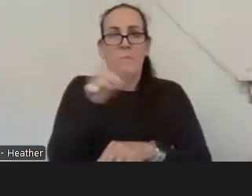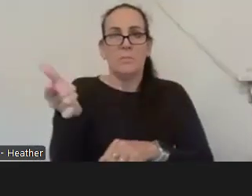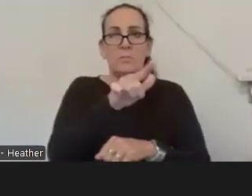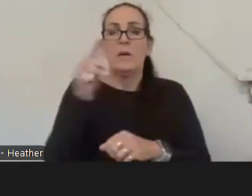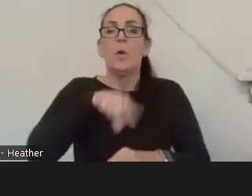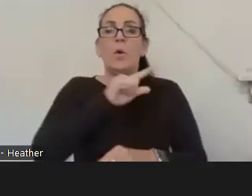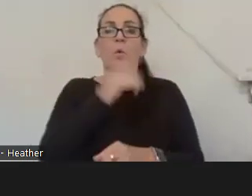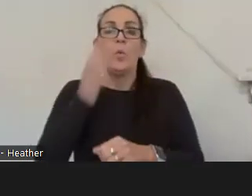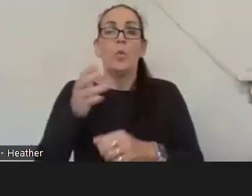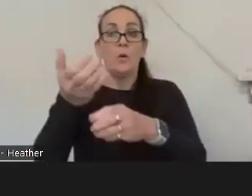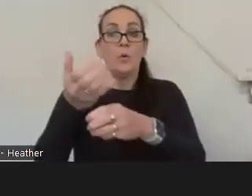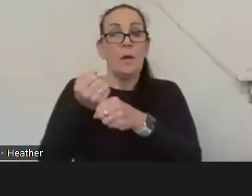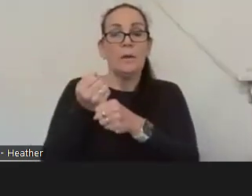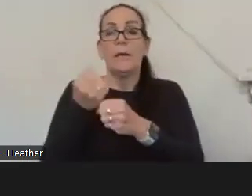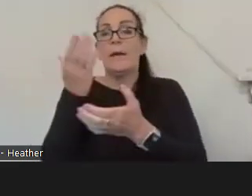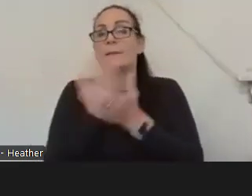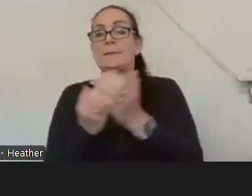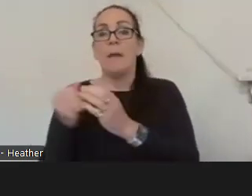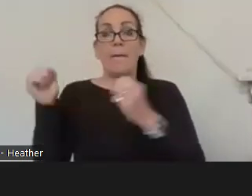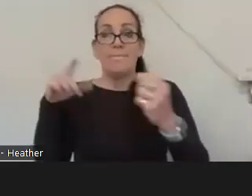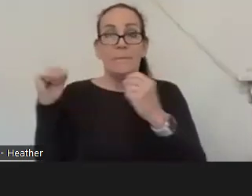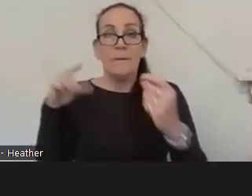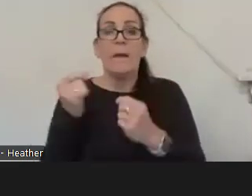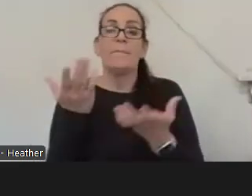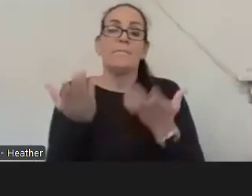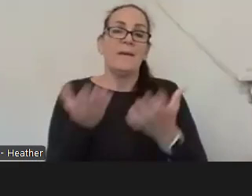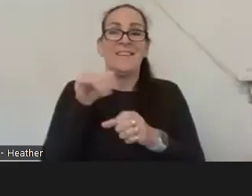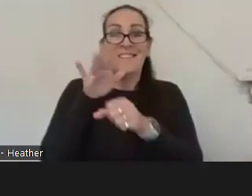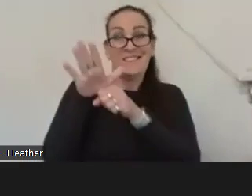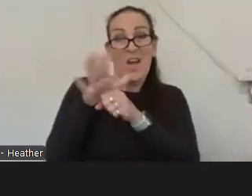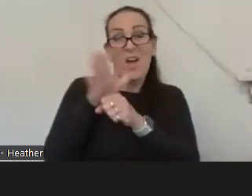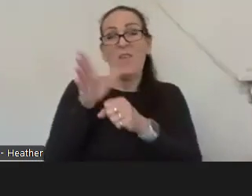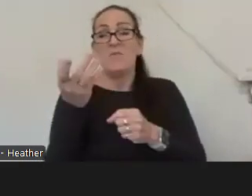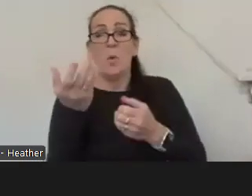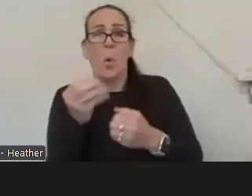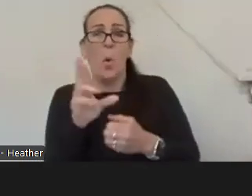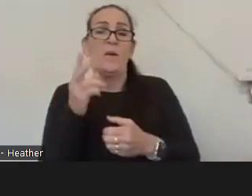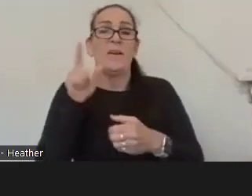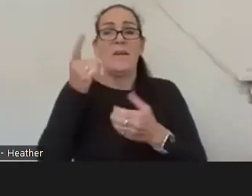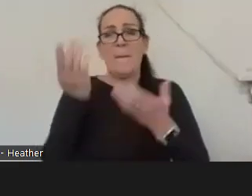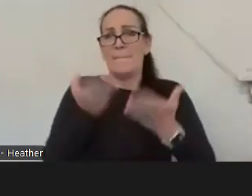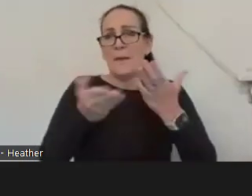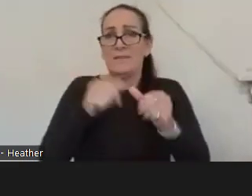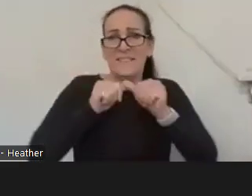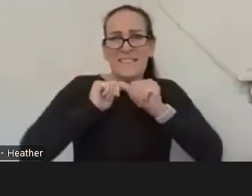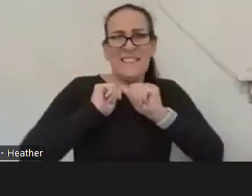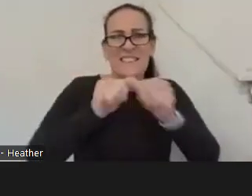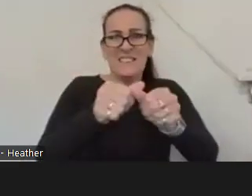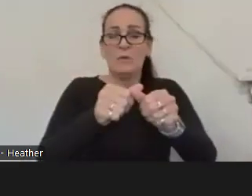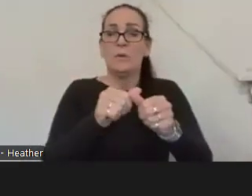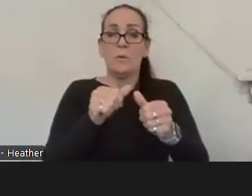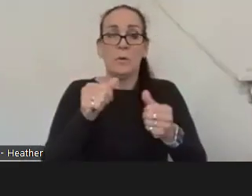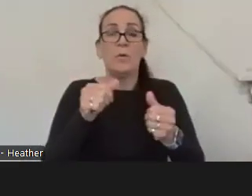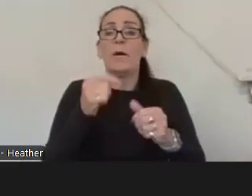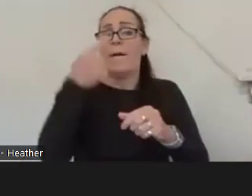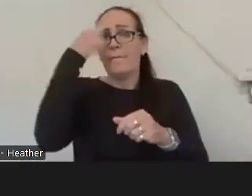on if this is sufficient or if we need to go further along the cultural adaptation realm for those other